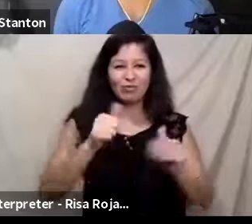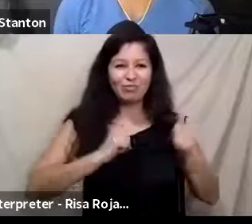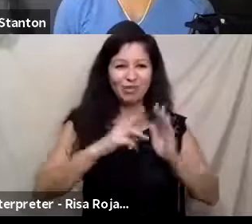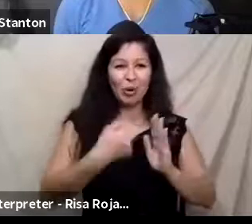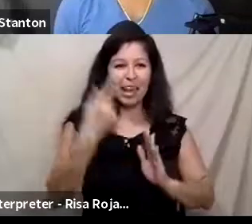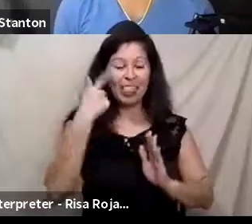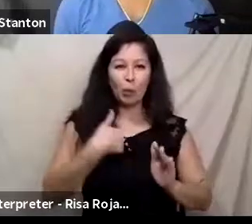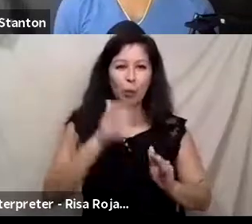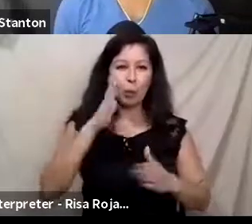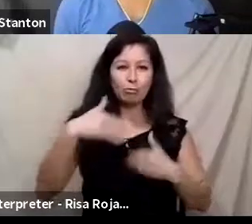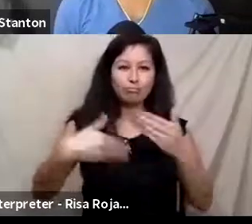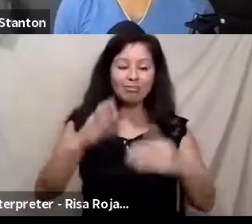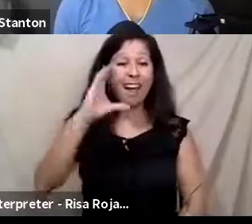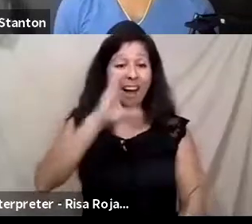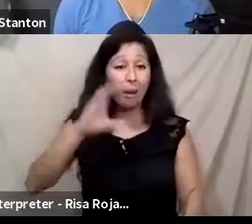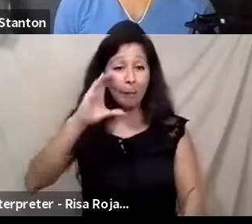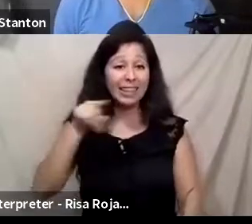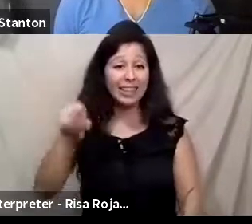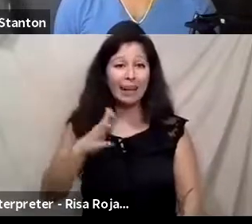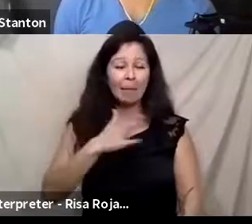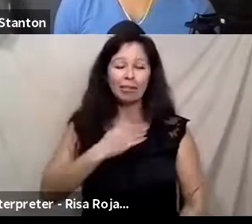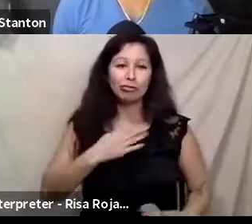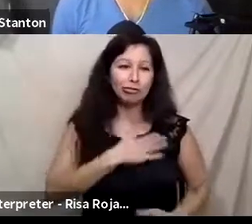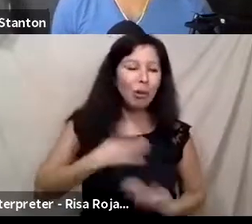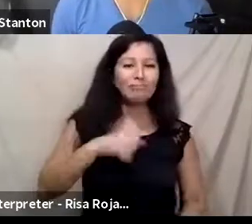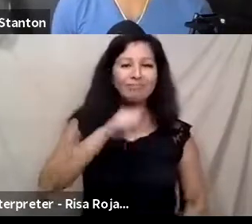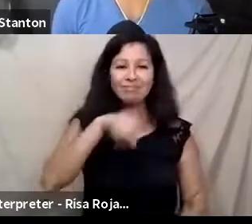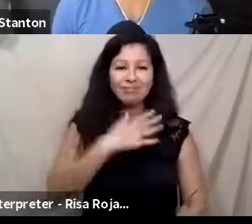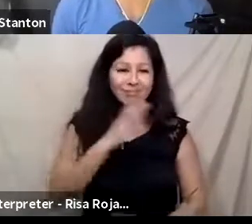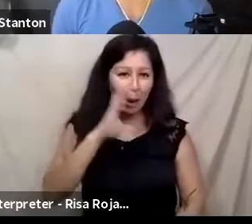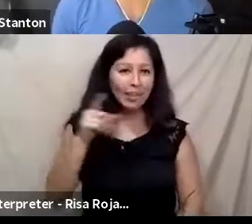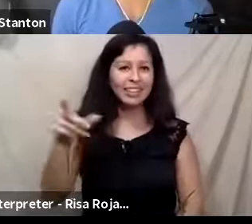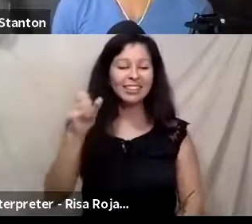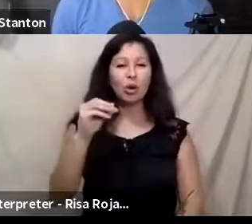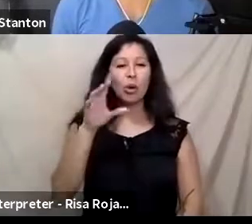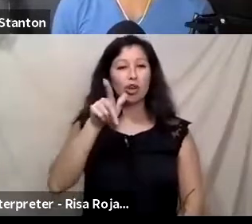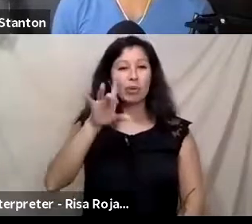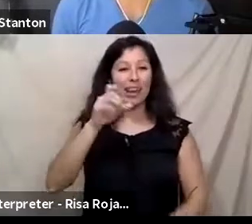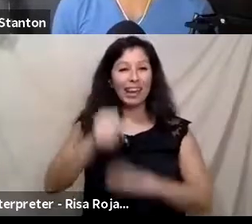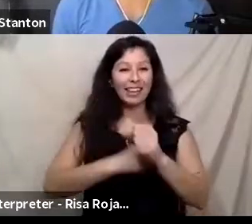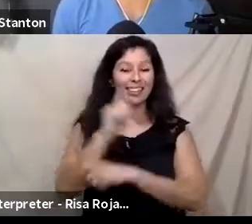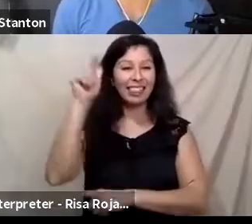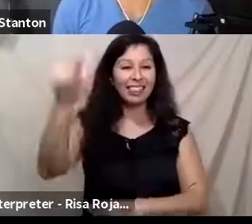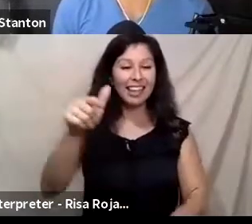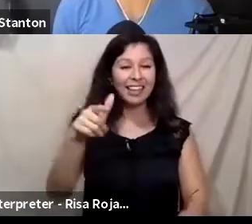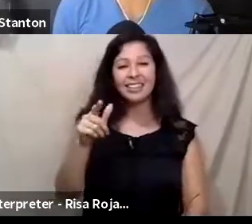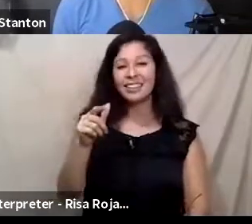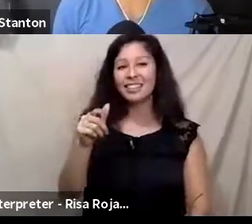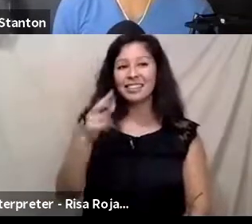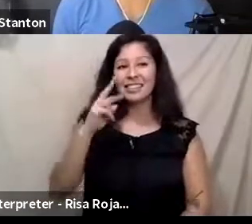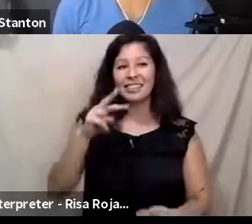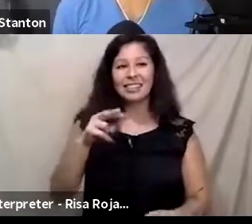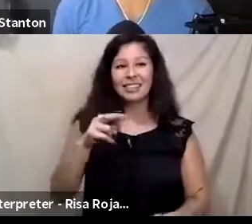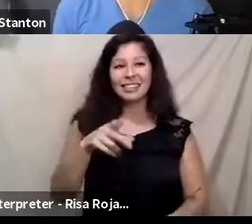keep going. And comedy is my joy. So 28 years later, watching